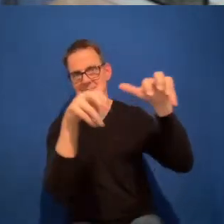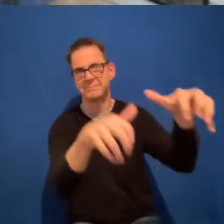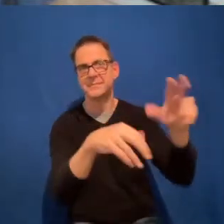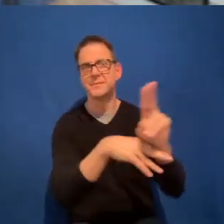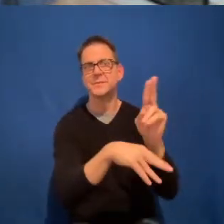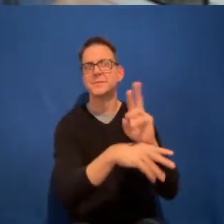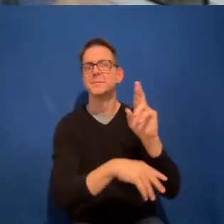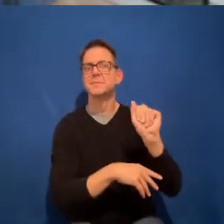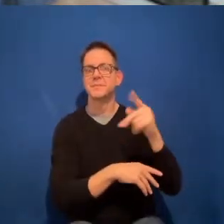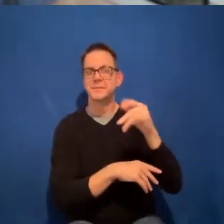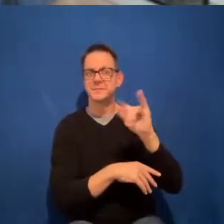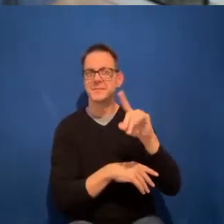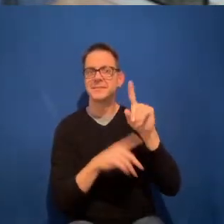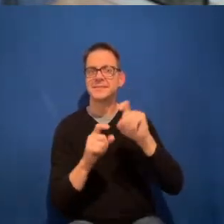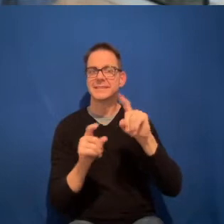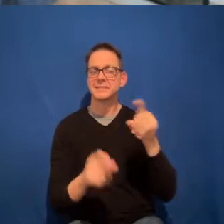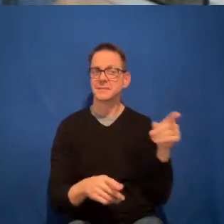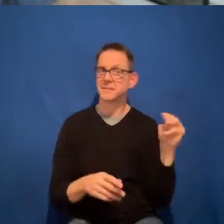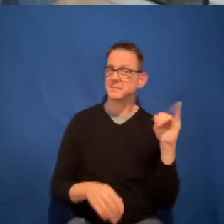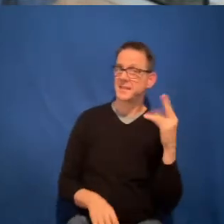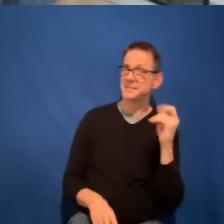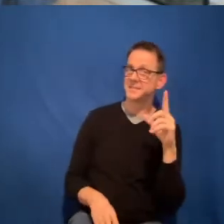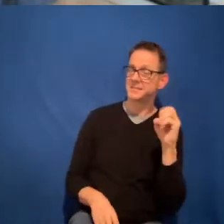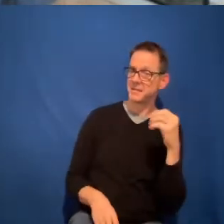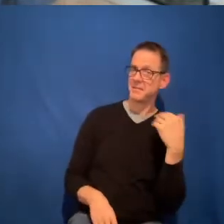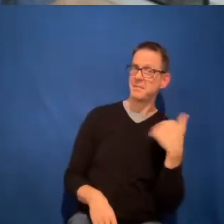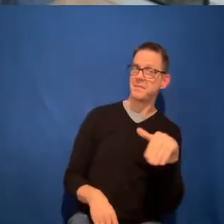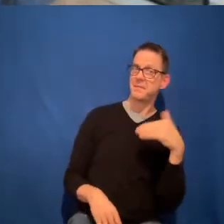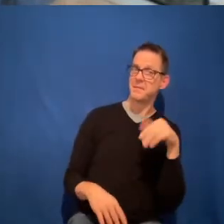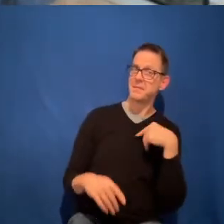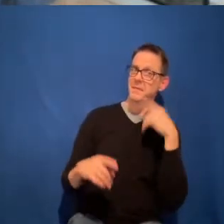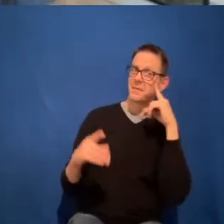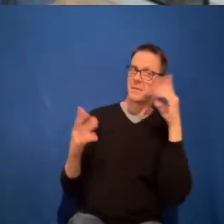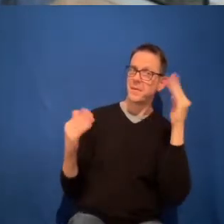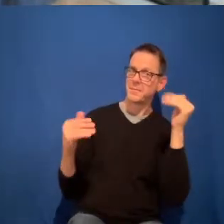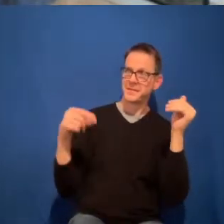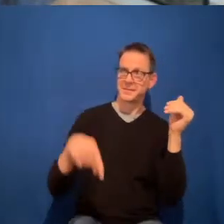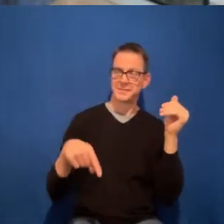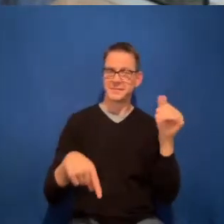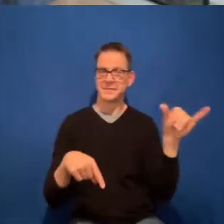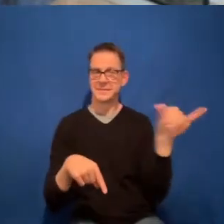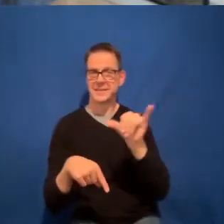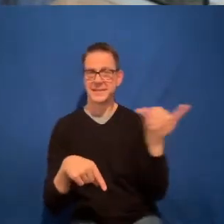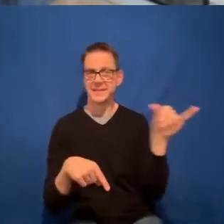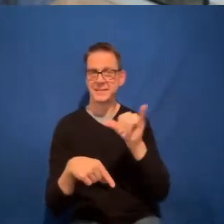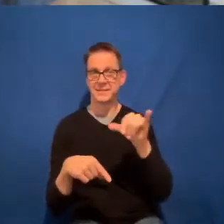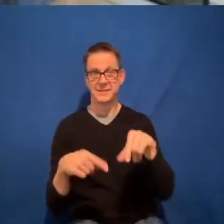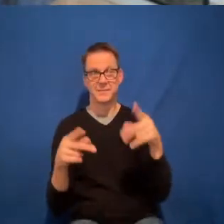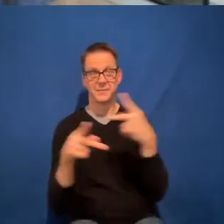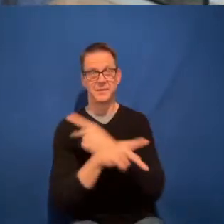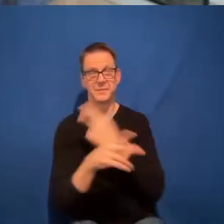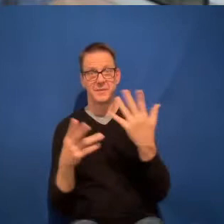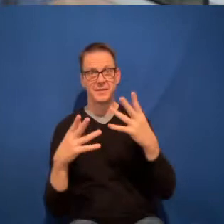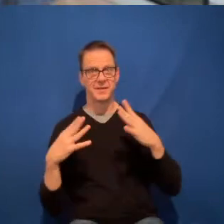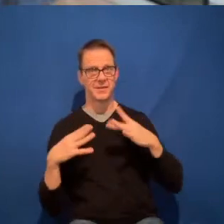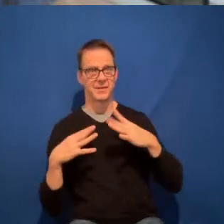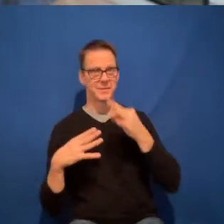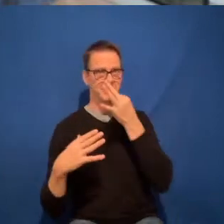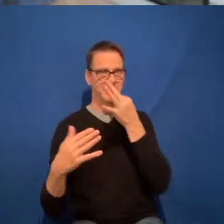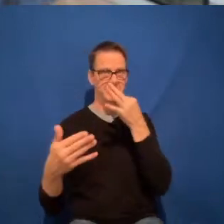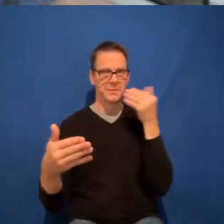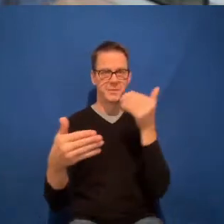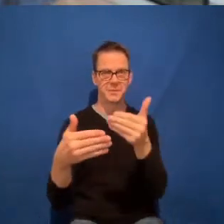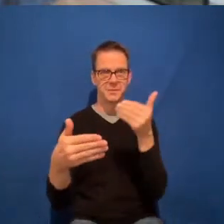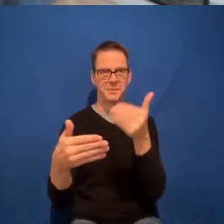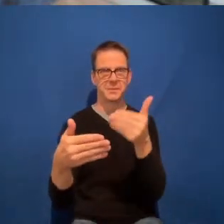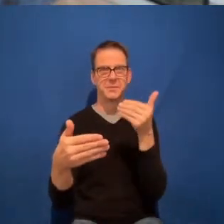Definitely something that we can hope for in the future going forward here, especially as we move into the holiday season. Yeah. I know we've heard from a